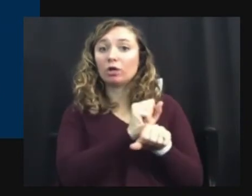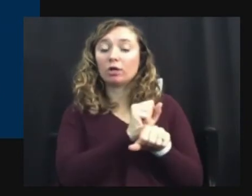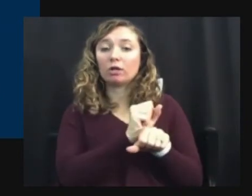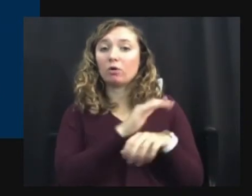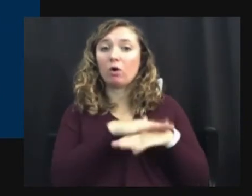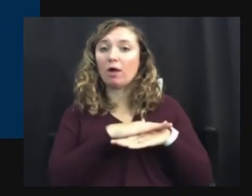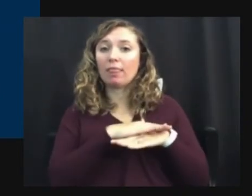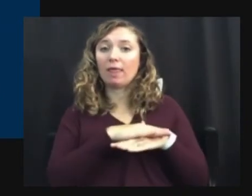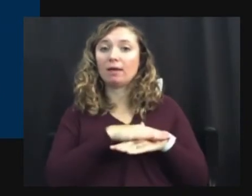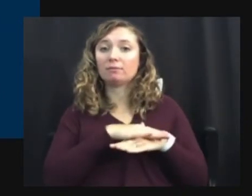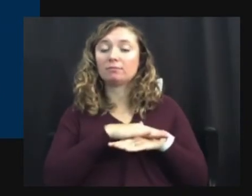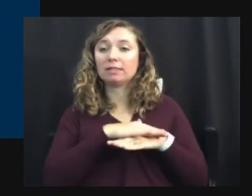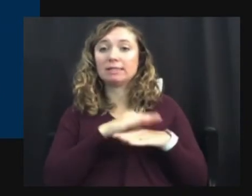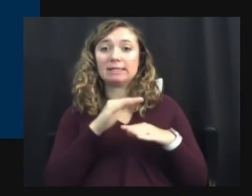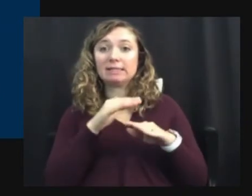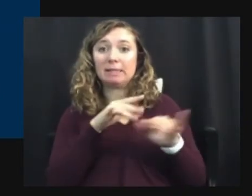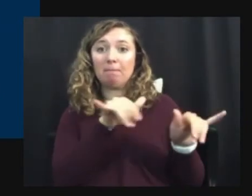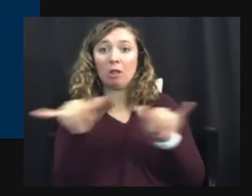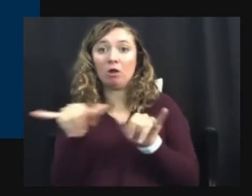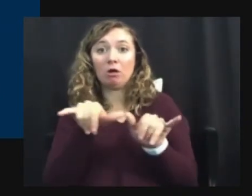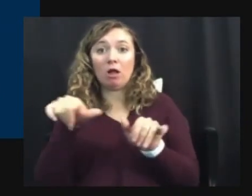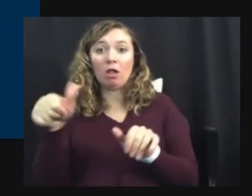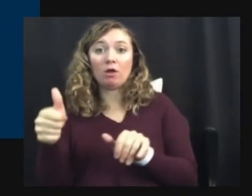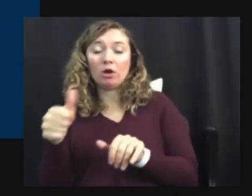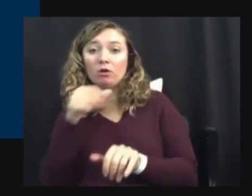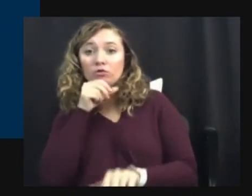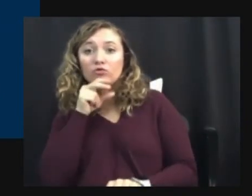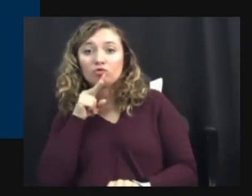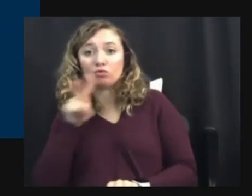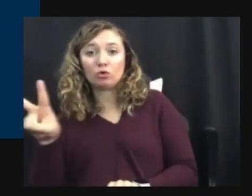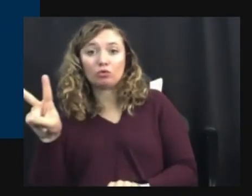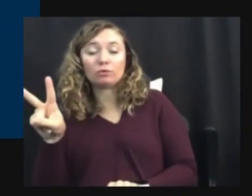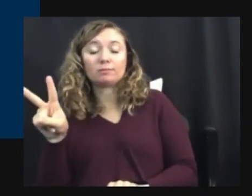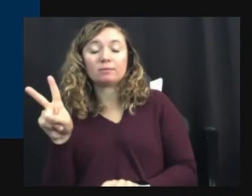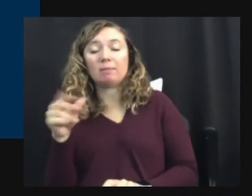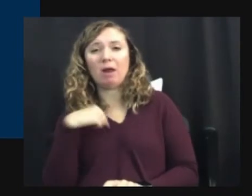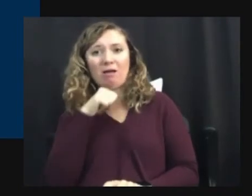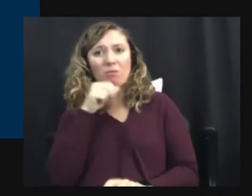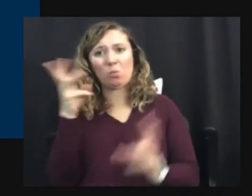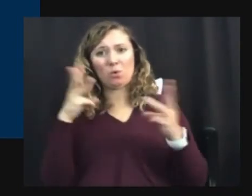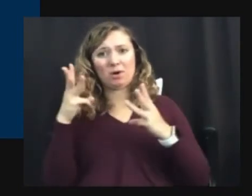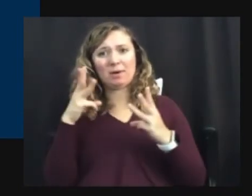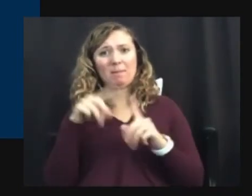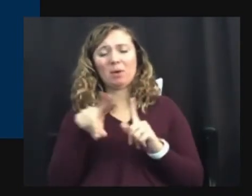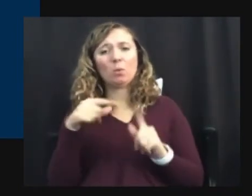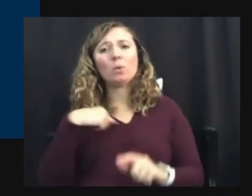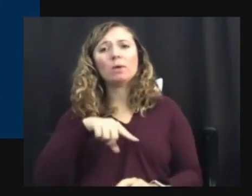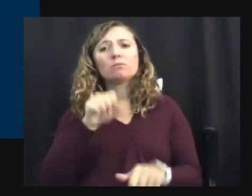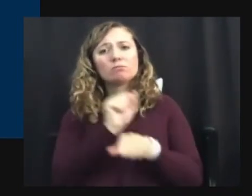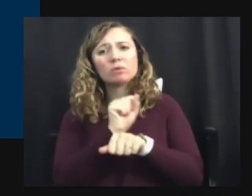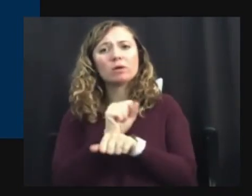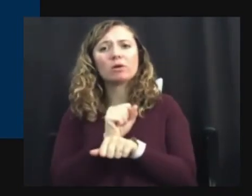I'm not worried about it at all. We work on things like every parent and child